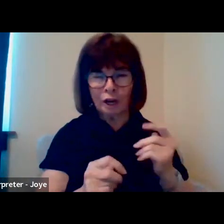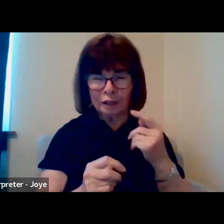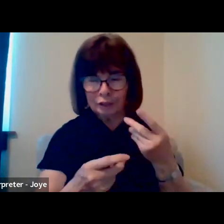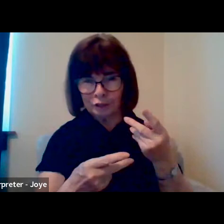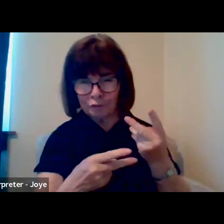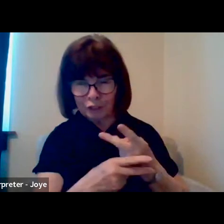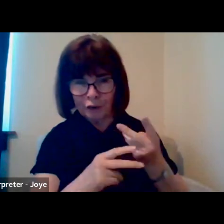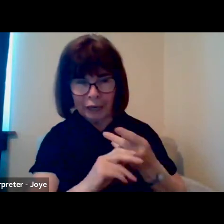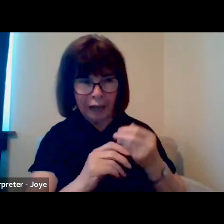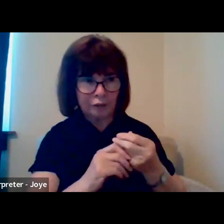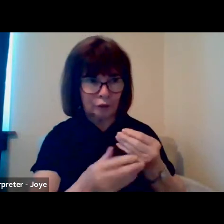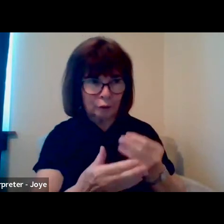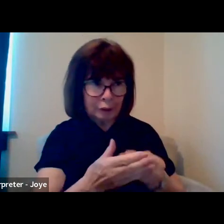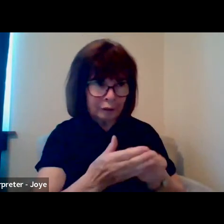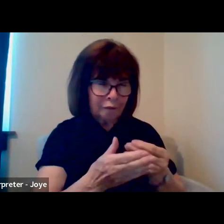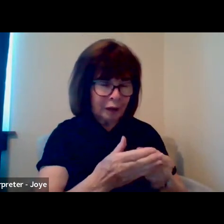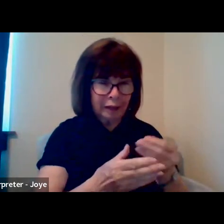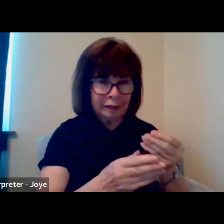open.